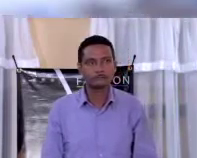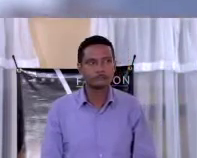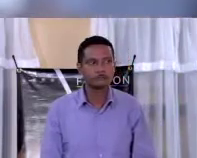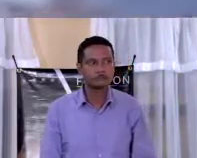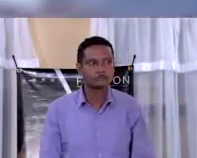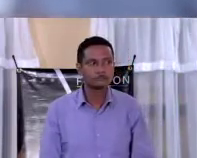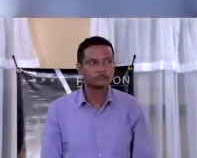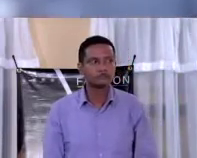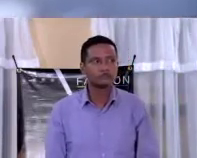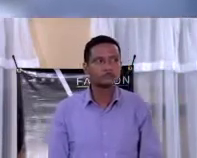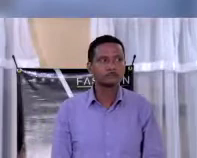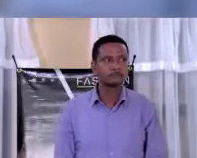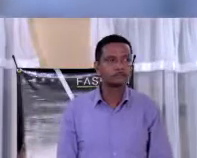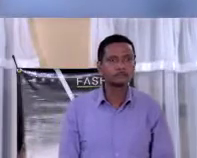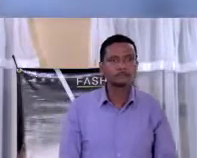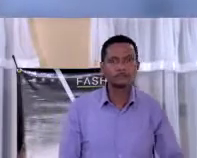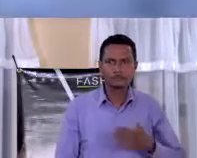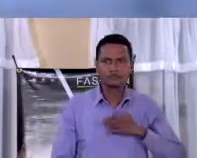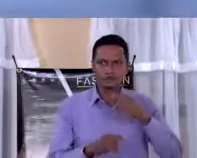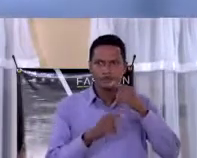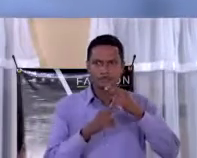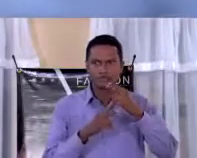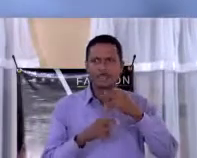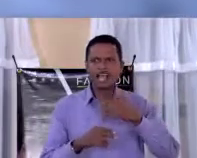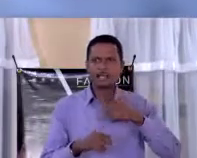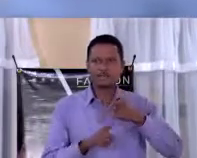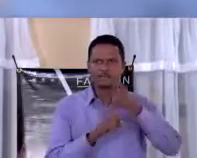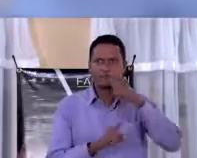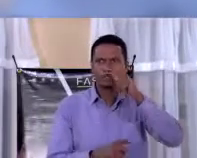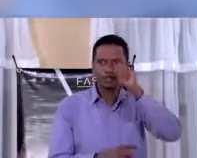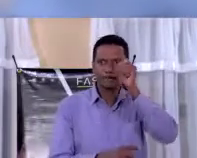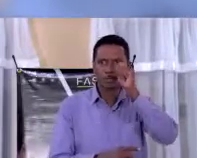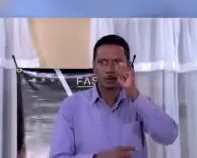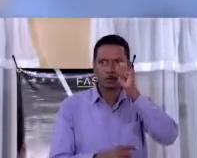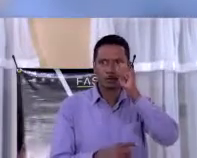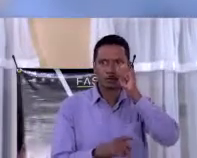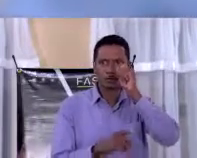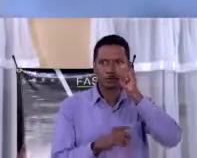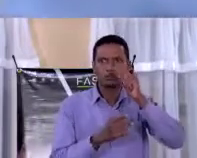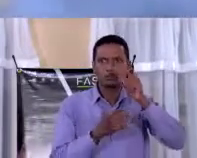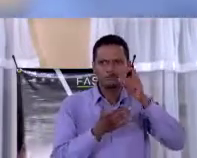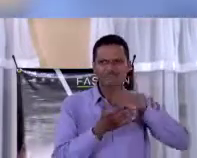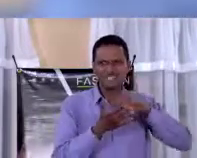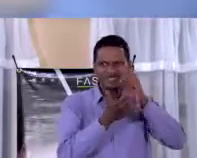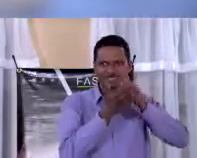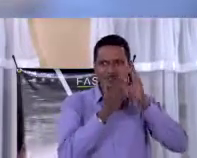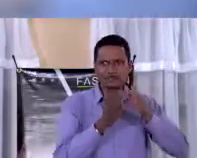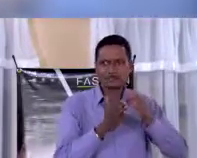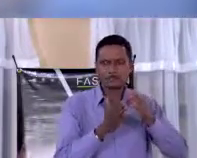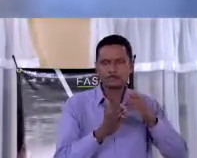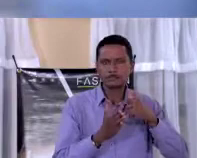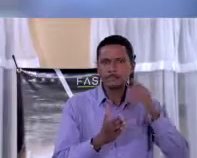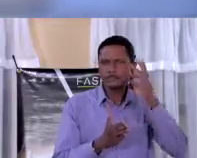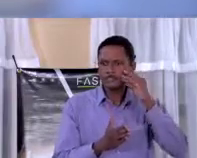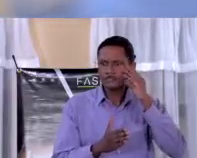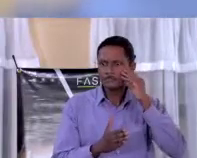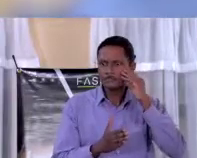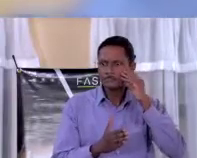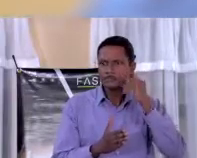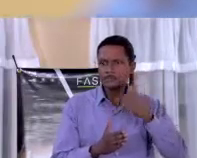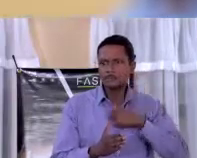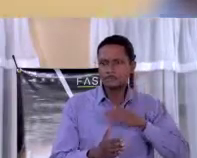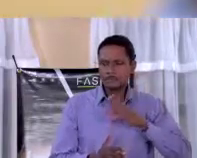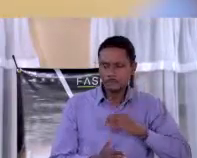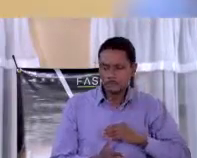My name is Ria Gredinun from Tobago. I'm a designer from Tobago. And from experience, something that really discouraged me